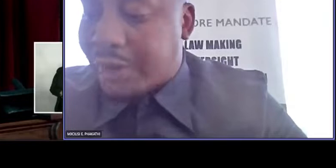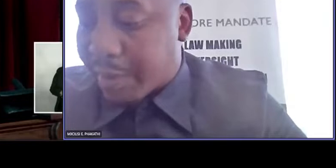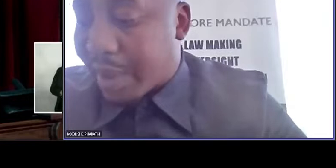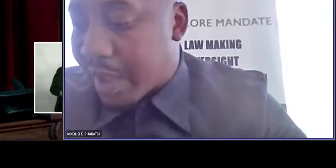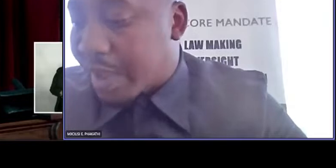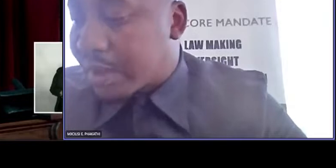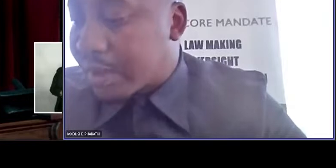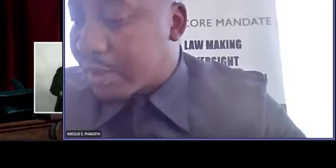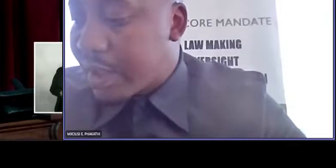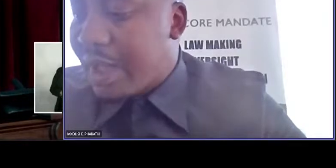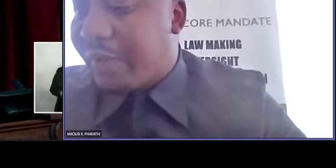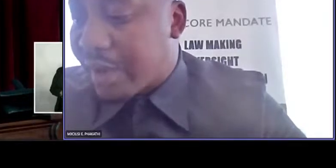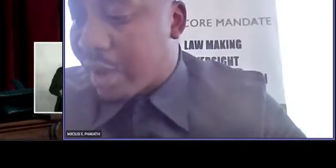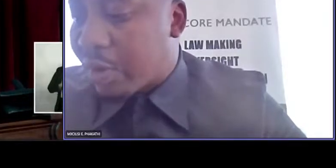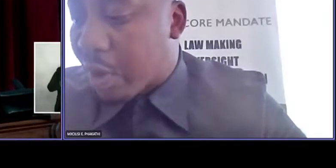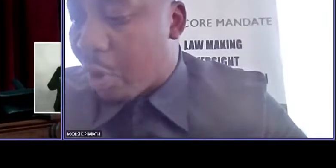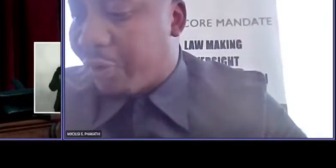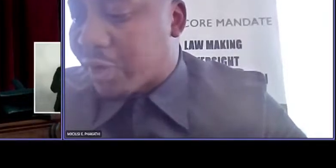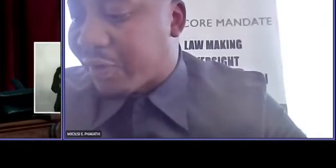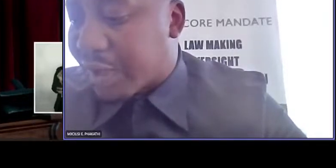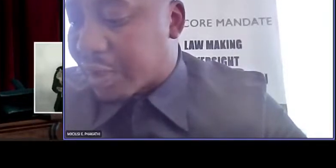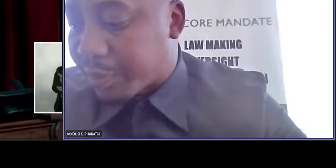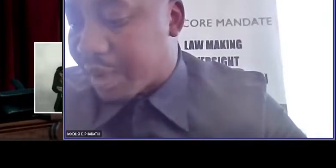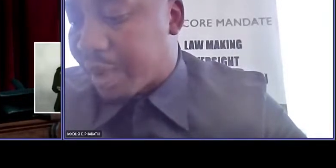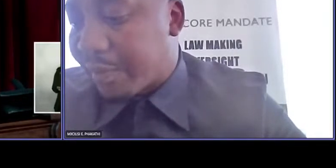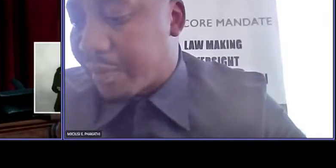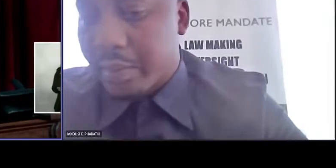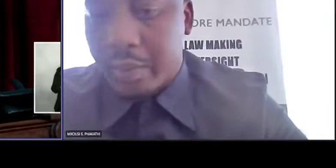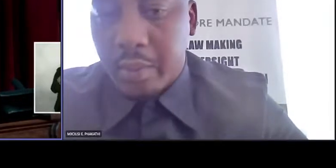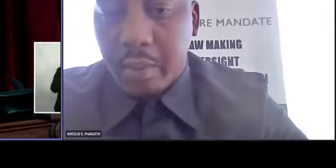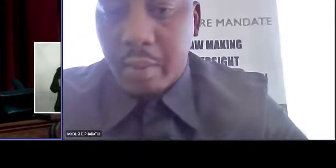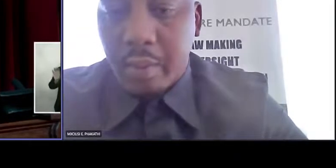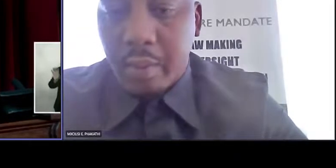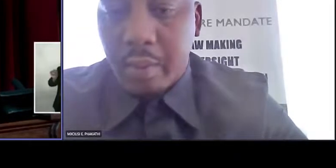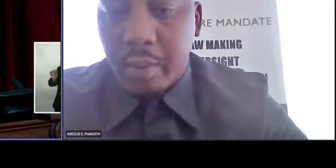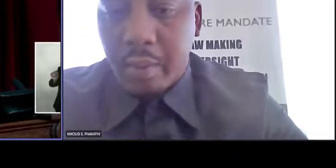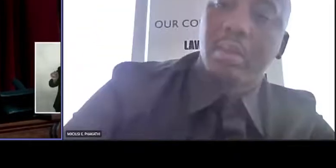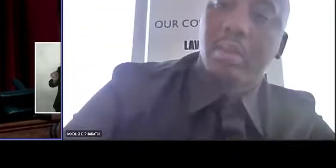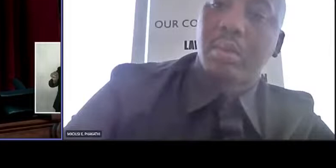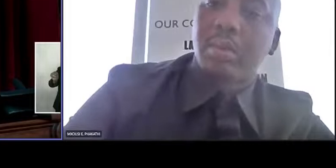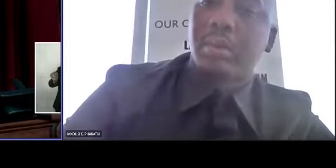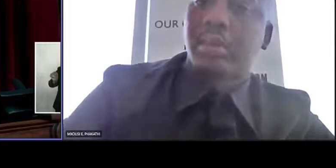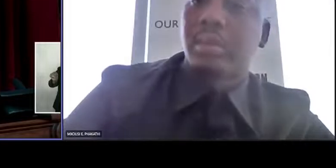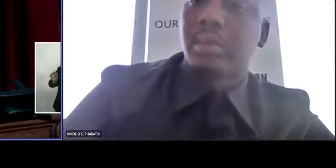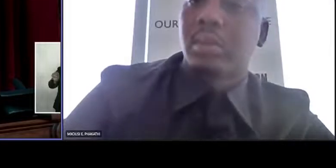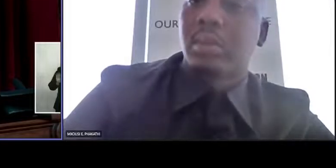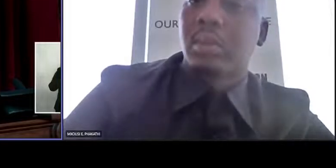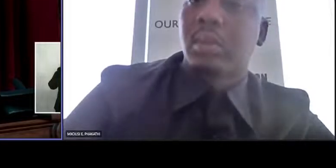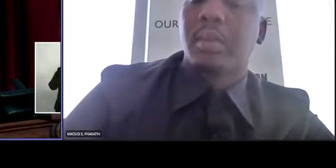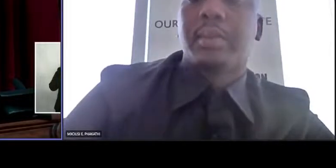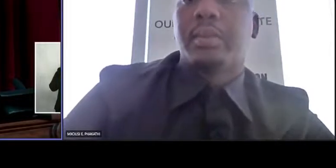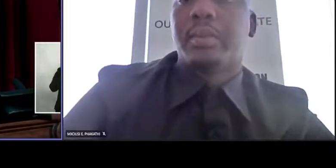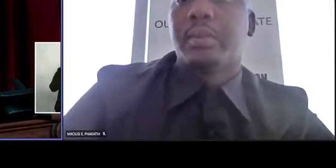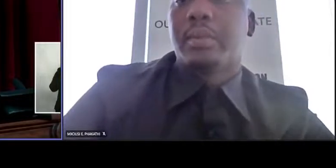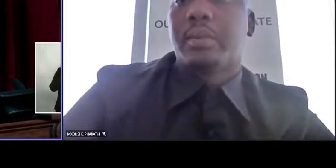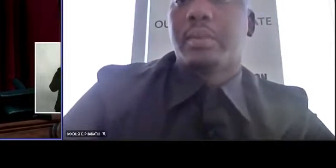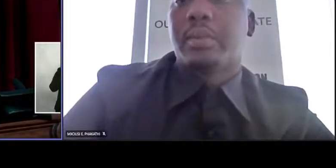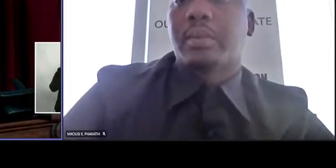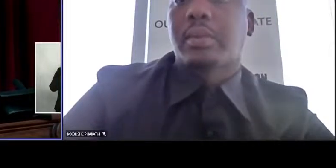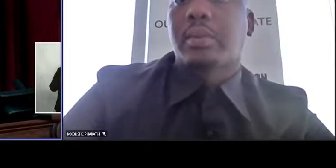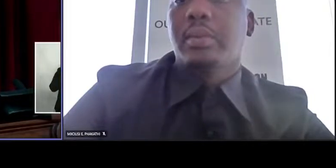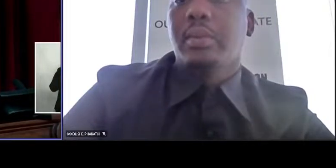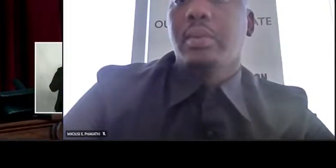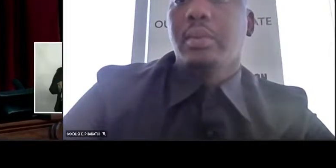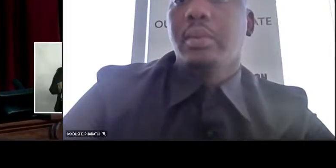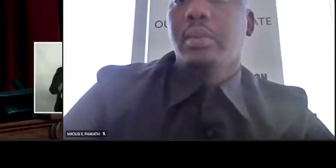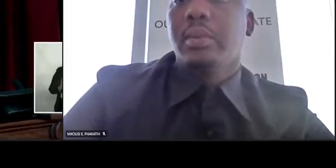In all departments, even the office of the... Just hold on, Honorable Parati. Technical team, what's